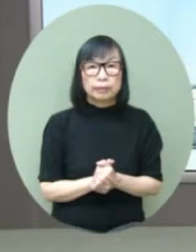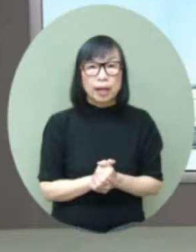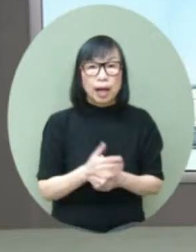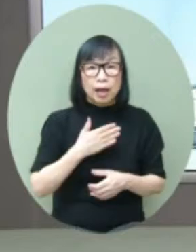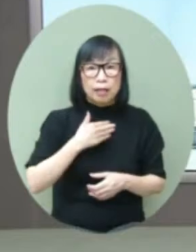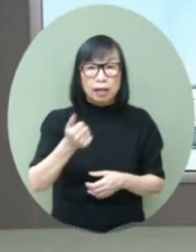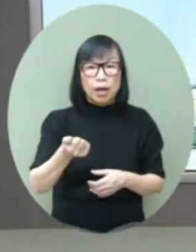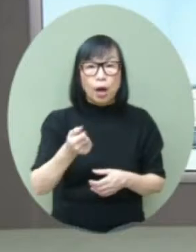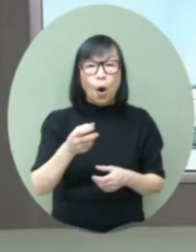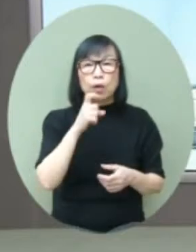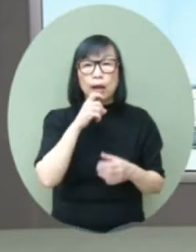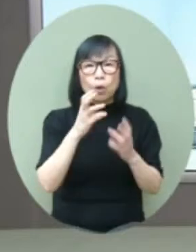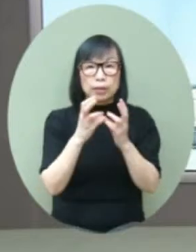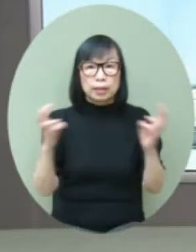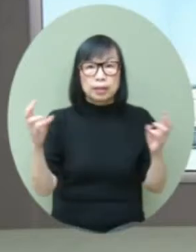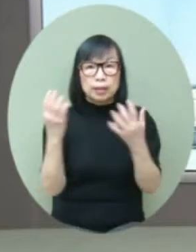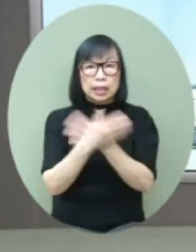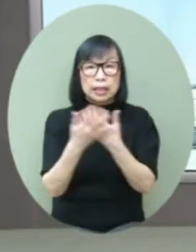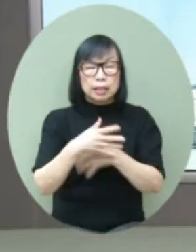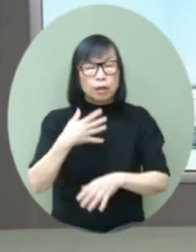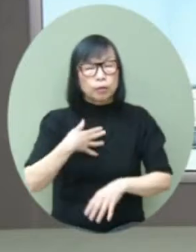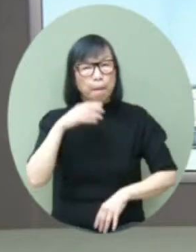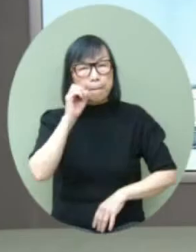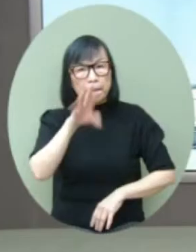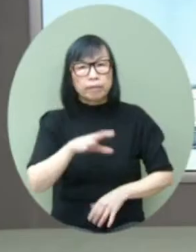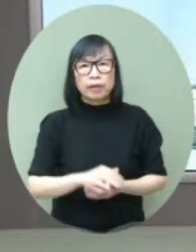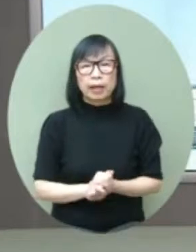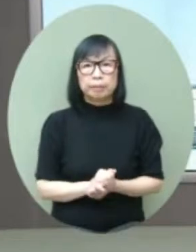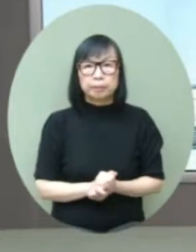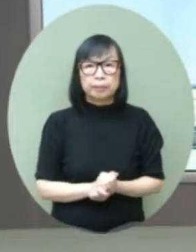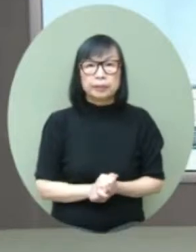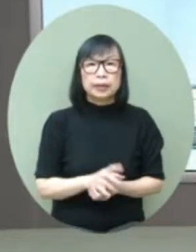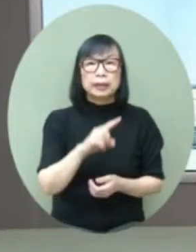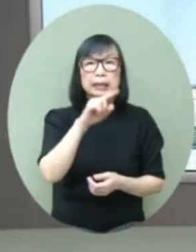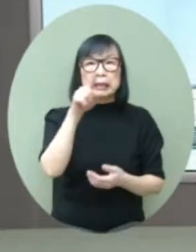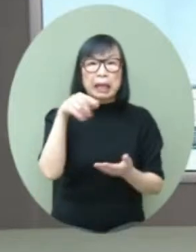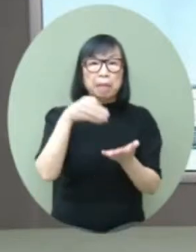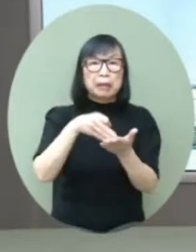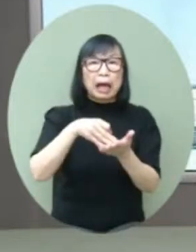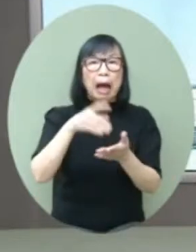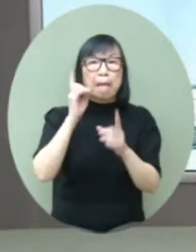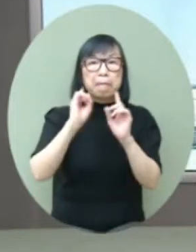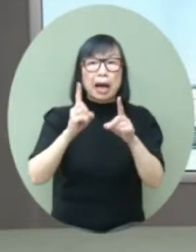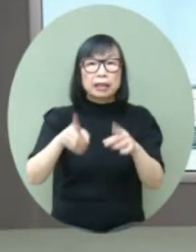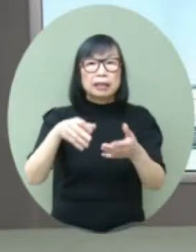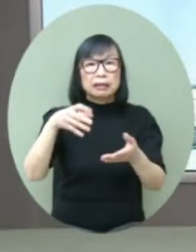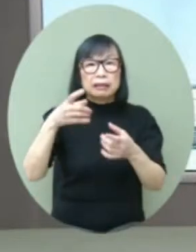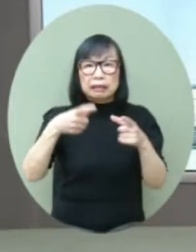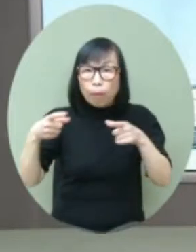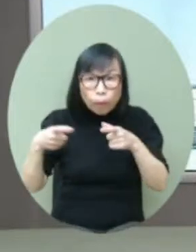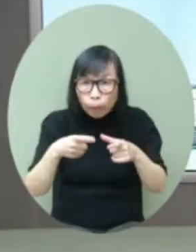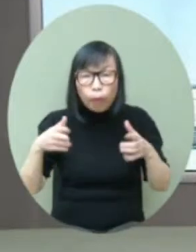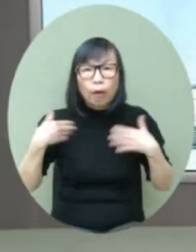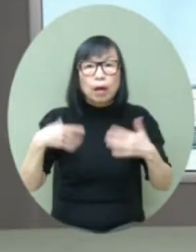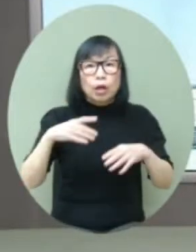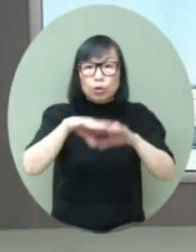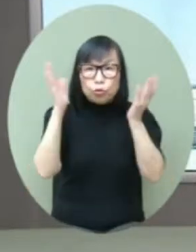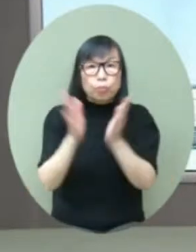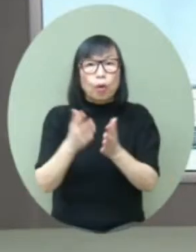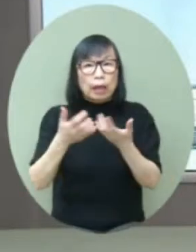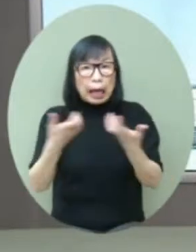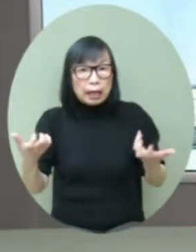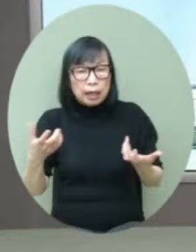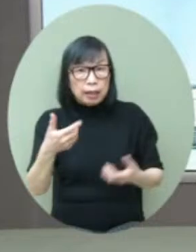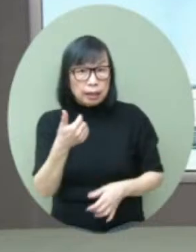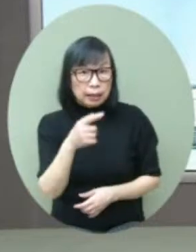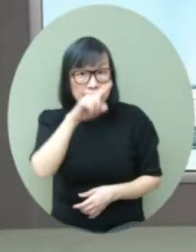the person in green. I'm from cable TV. Now, why is it that for the people who attended the birthday